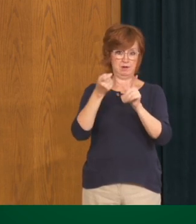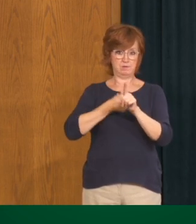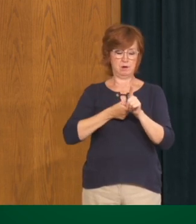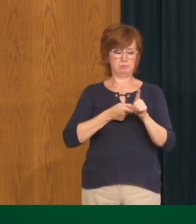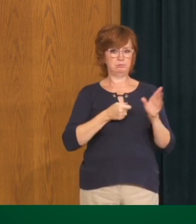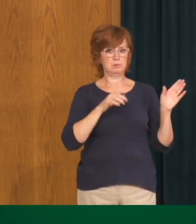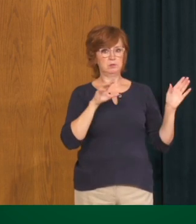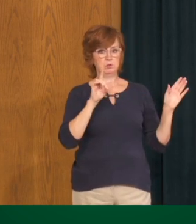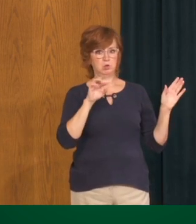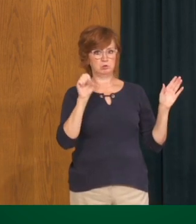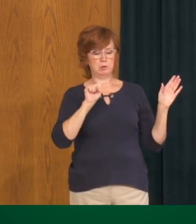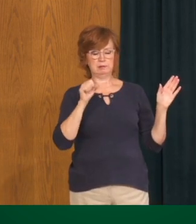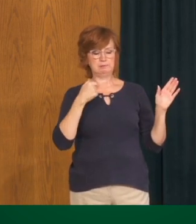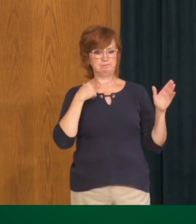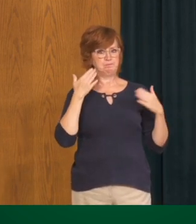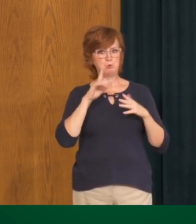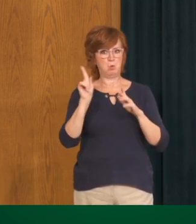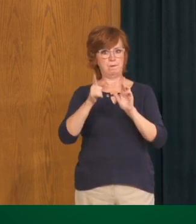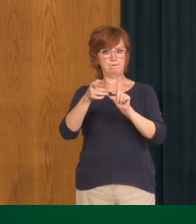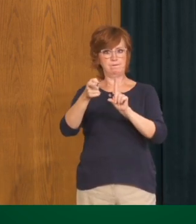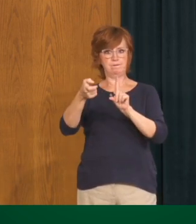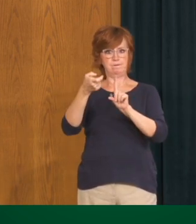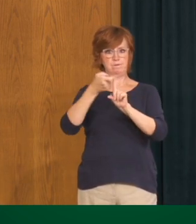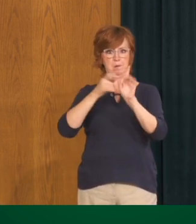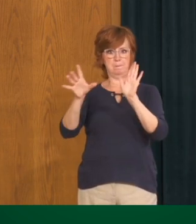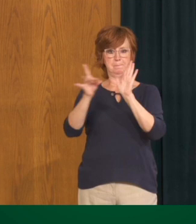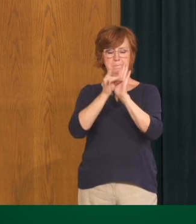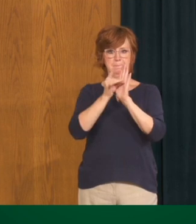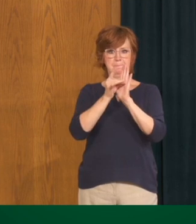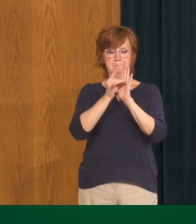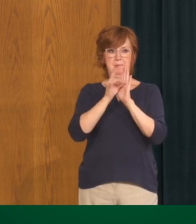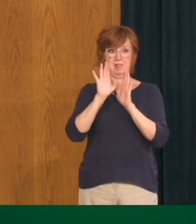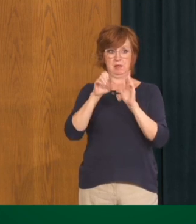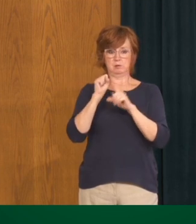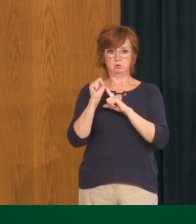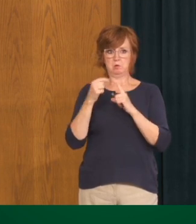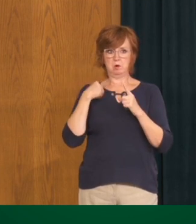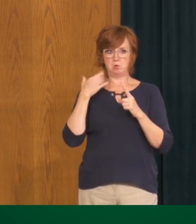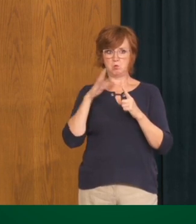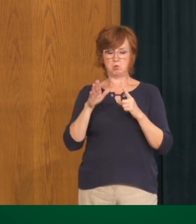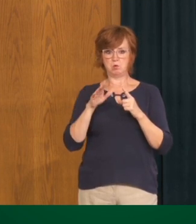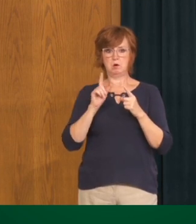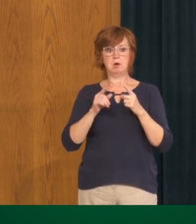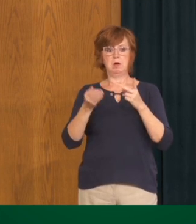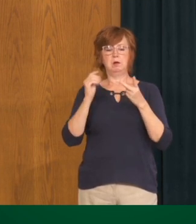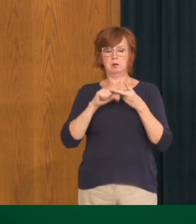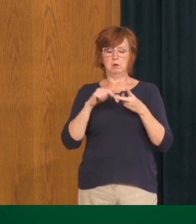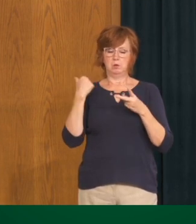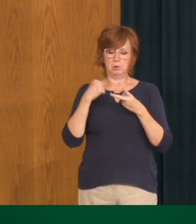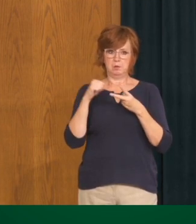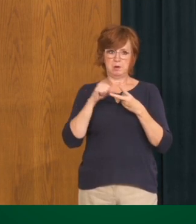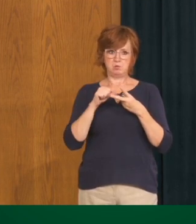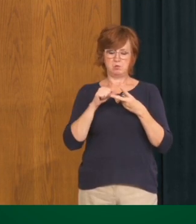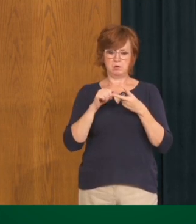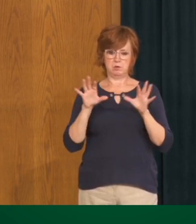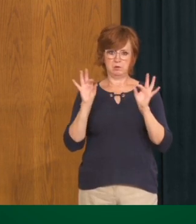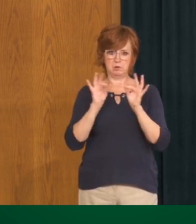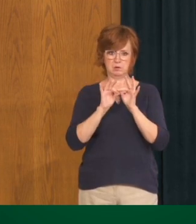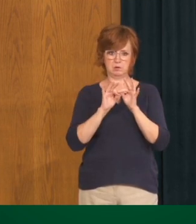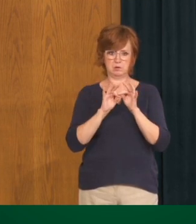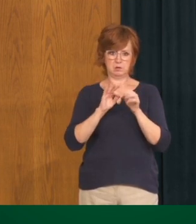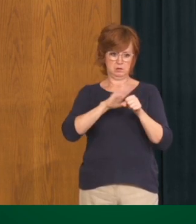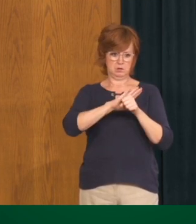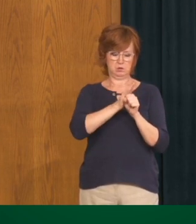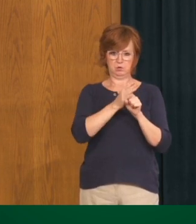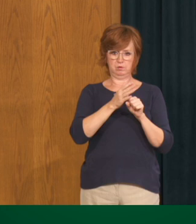not aware of the source of infection in the index case, and we can try to get that information. But again, I think we need to recognize that